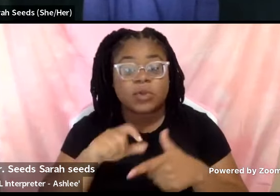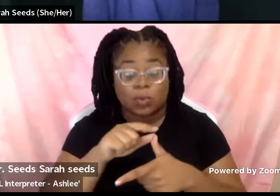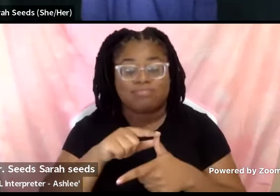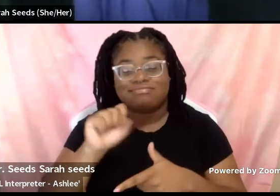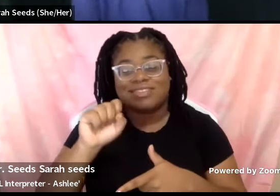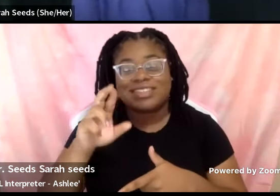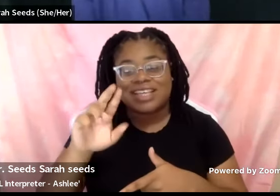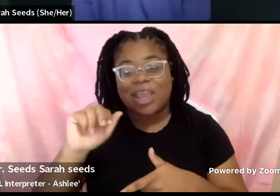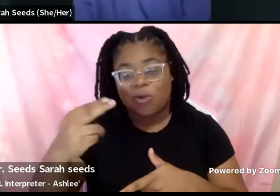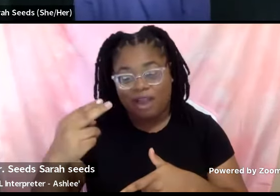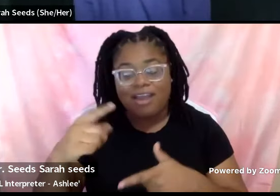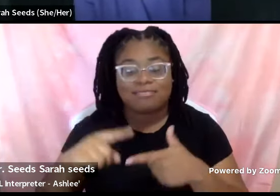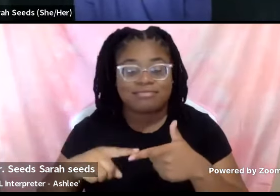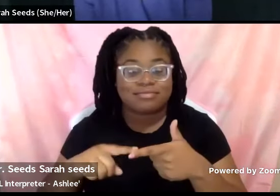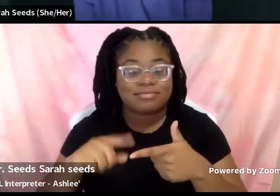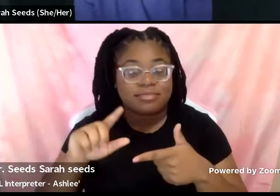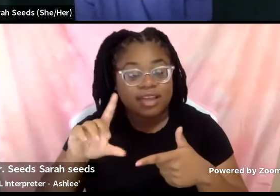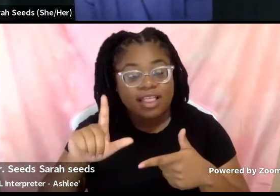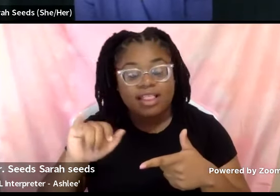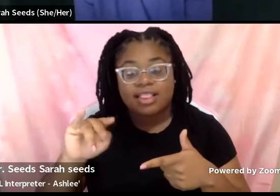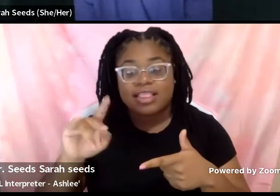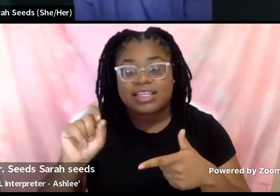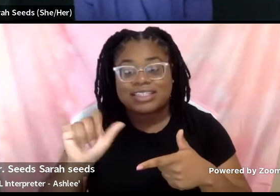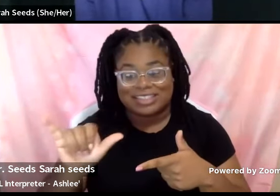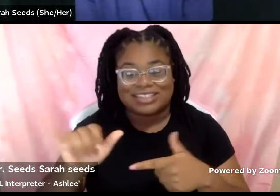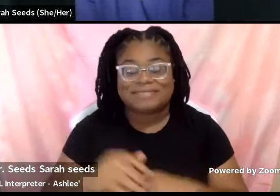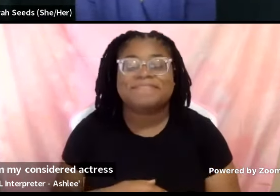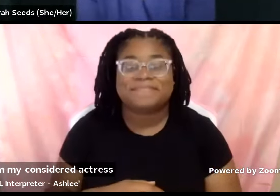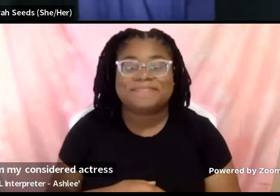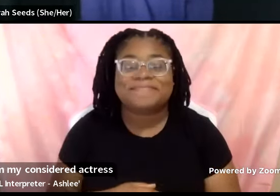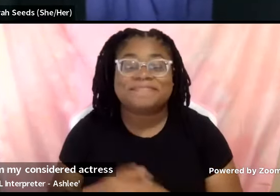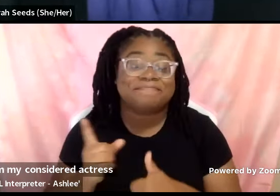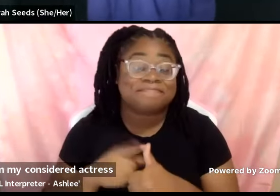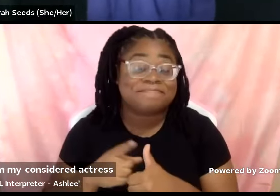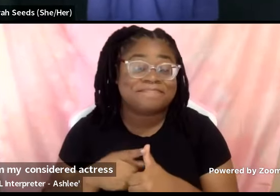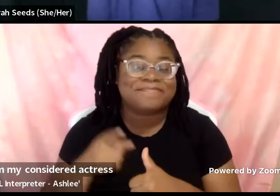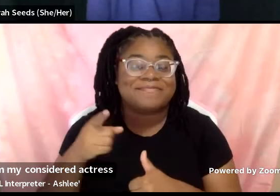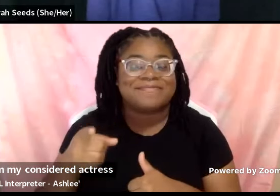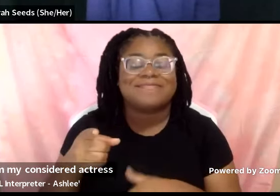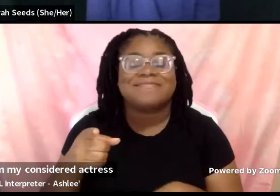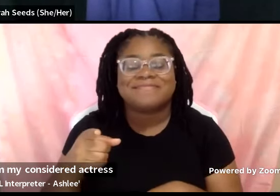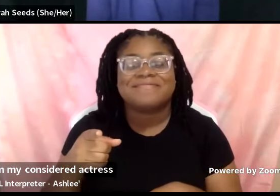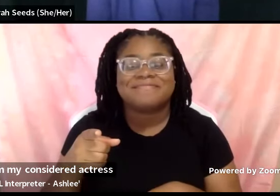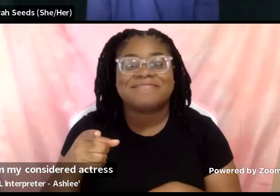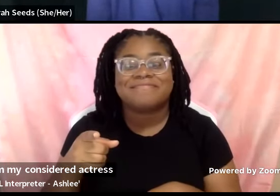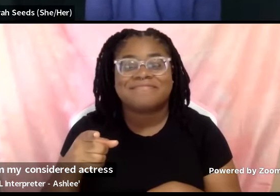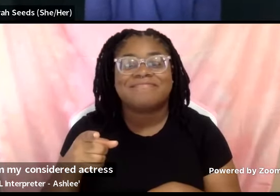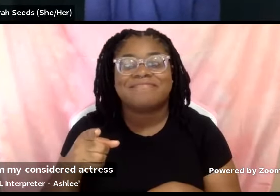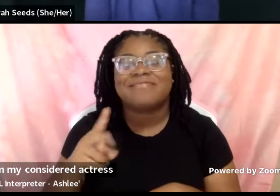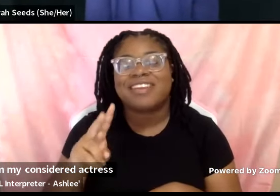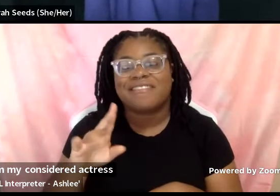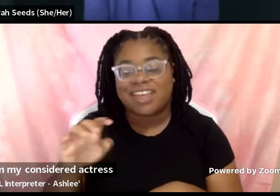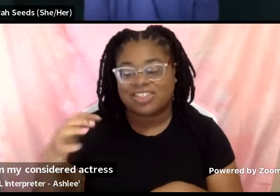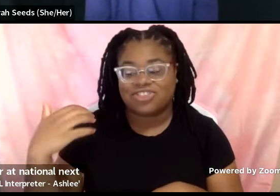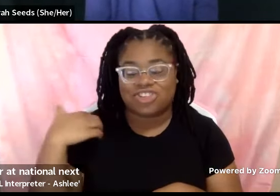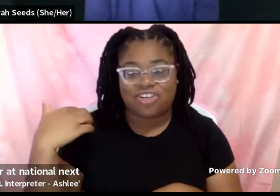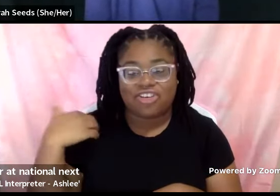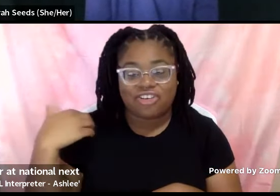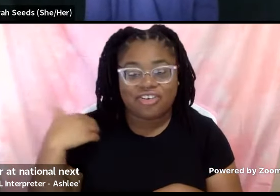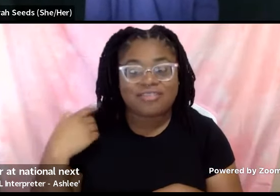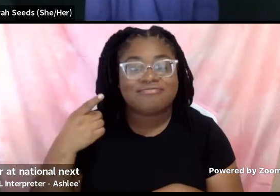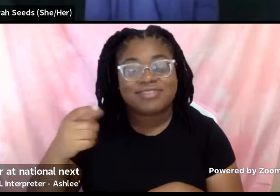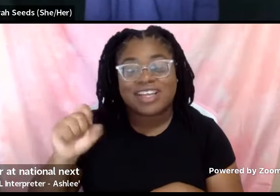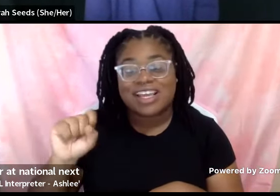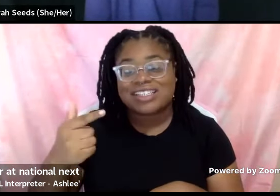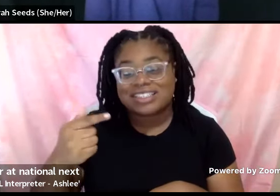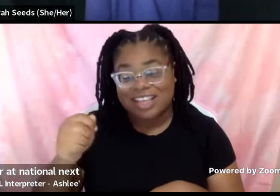Emmy-considered actor Sarah Seeds, yes, is a vice chair of the National Next Gen Performers Committee. She is on the SAG-AFTRA New